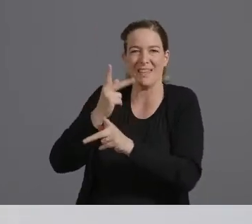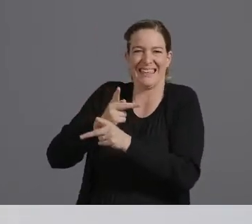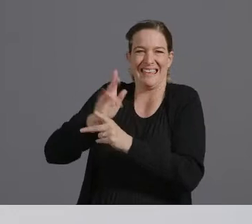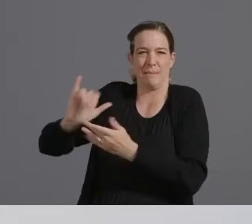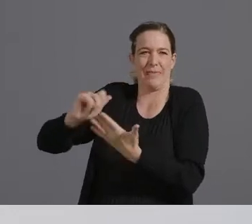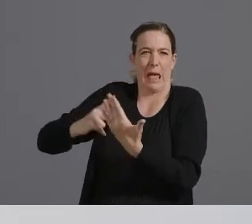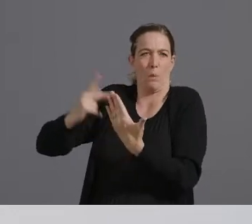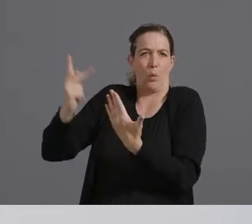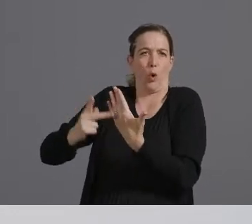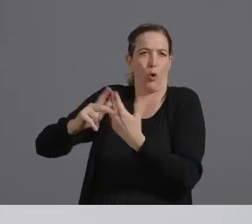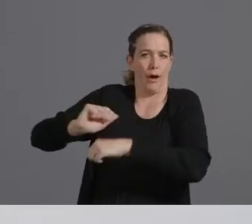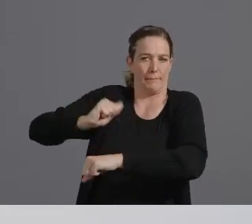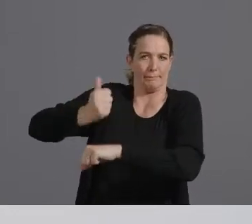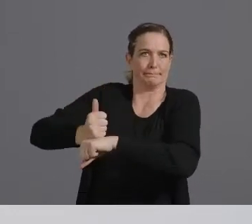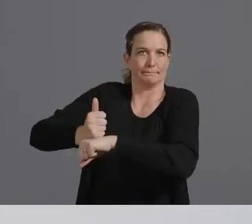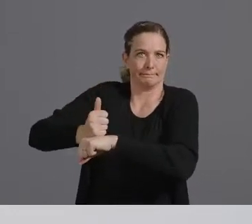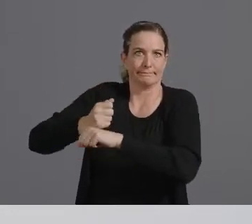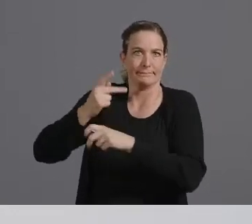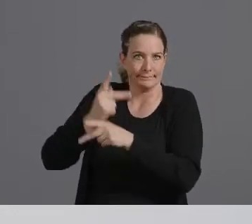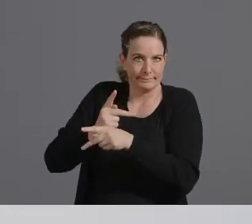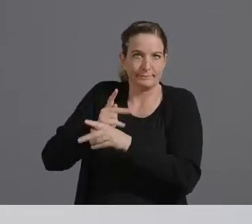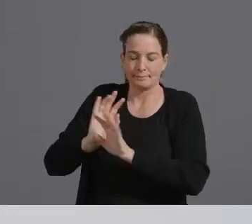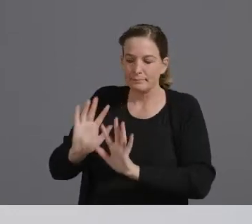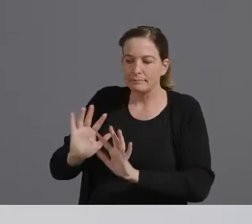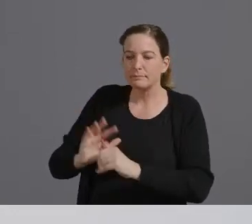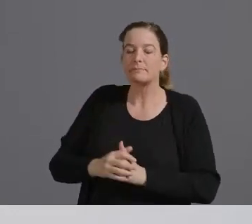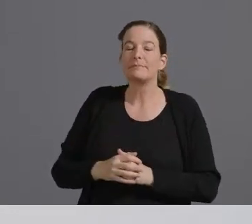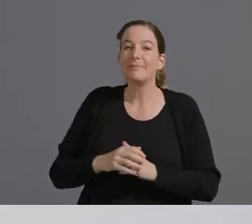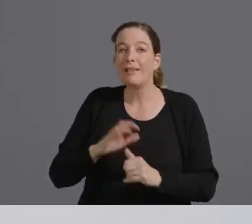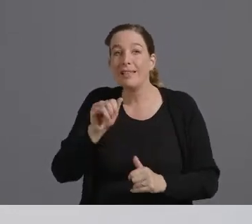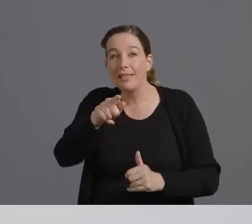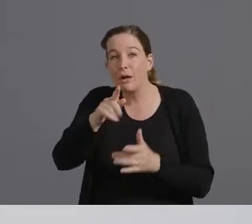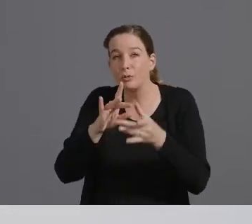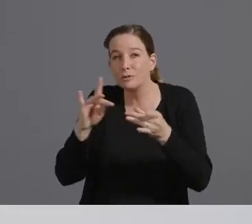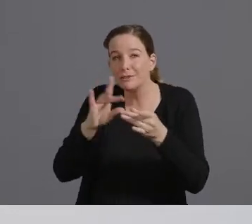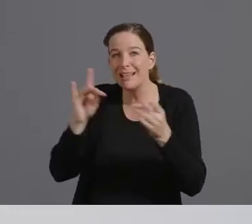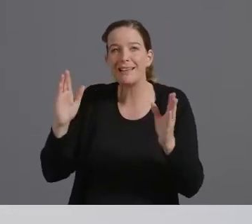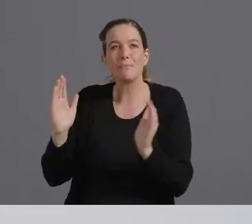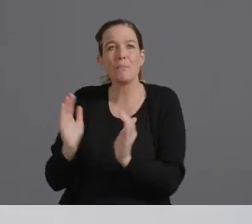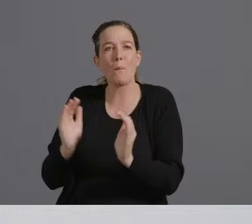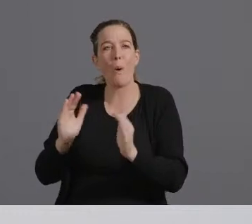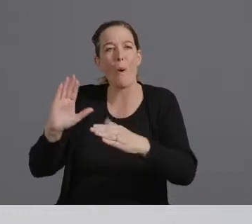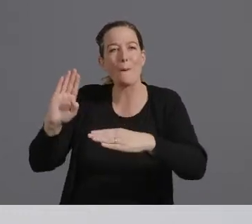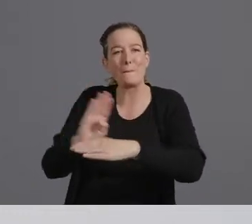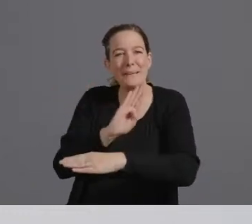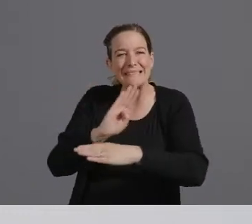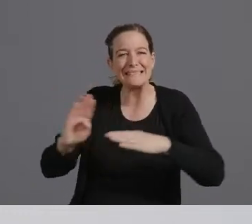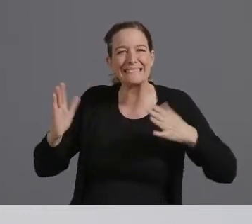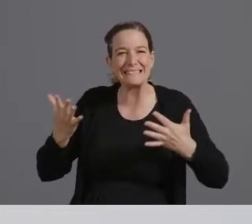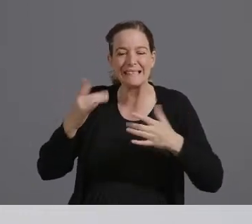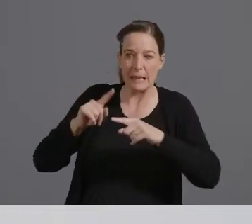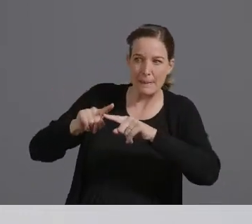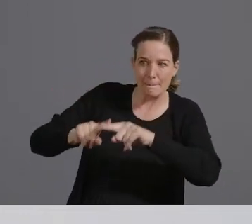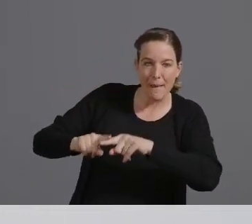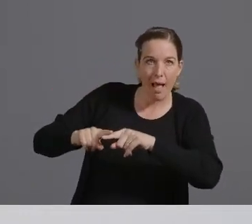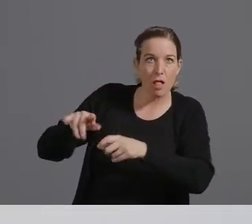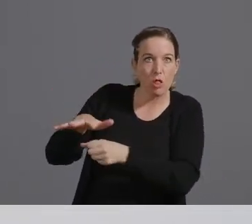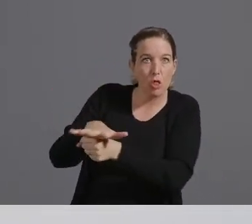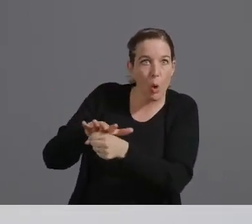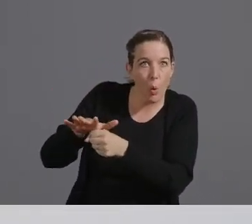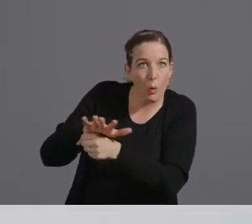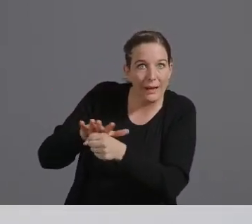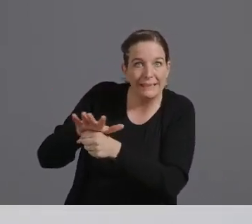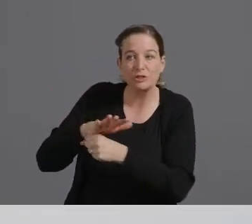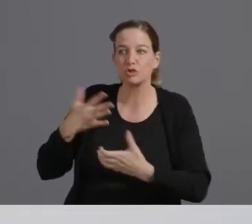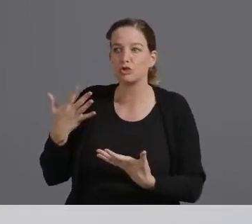was exactly what you were saying from the small business. It depends on the location, it depends on the